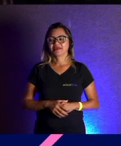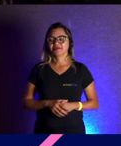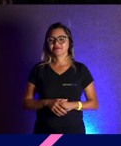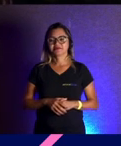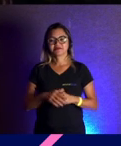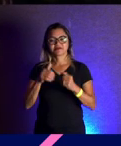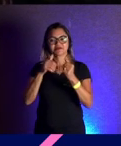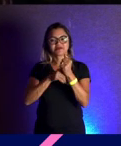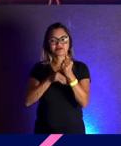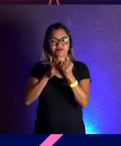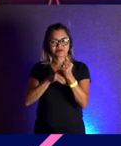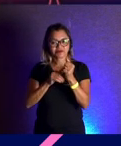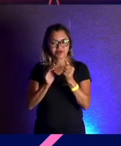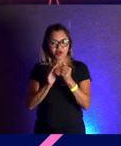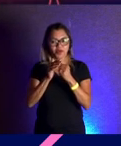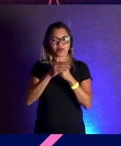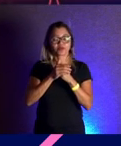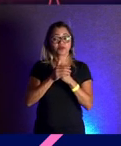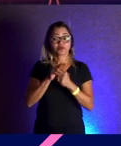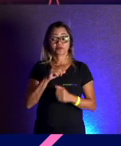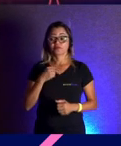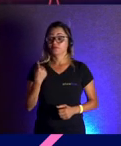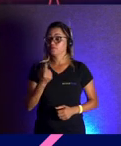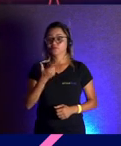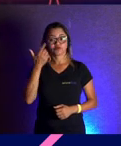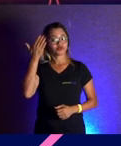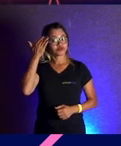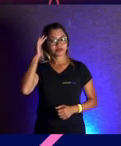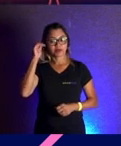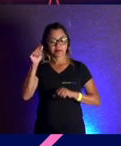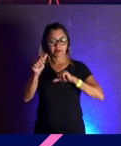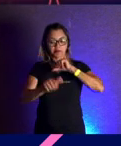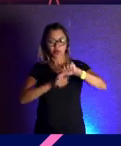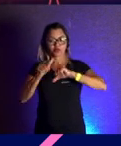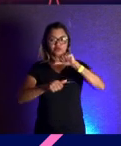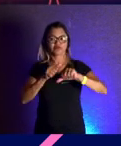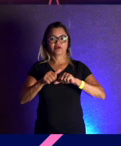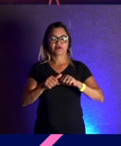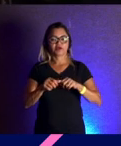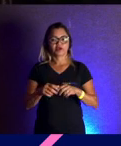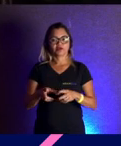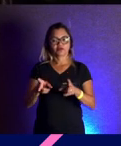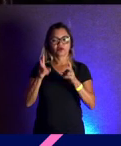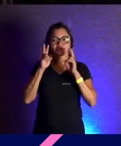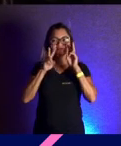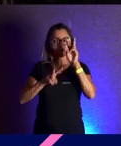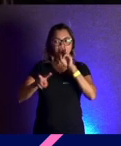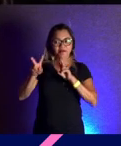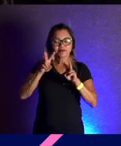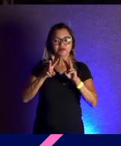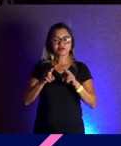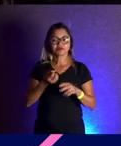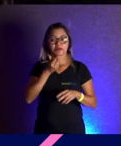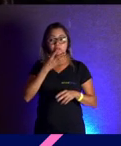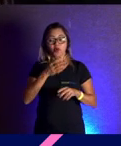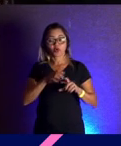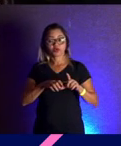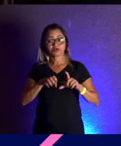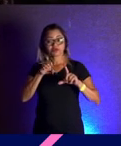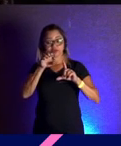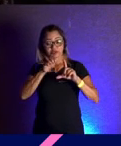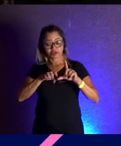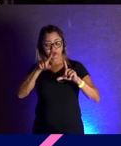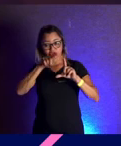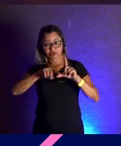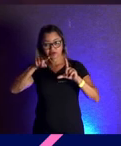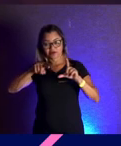hidden. And it's changing where I see. And I think that if I want to be a good statistician, I have to get past where I see to get to the full